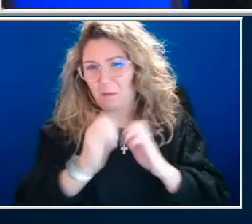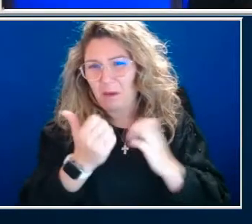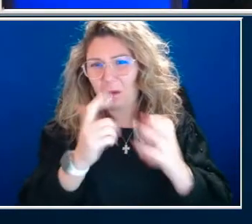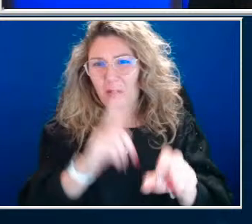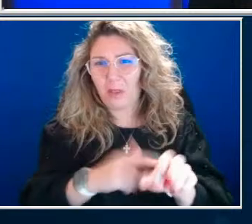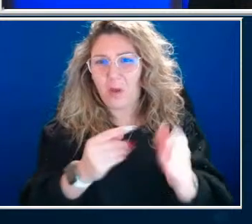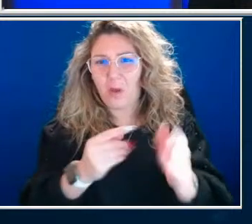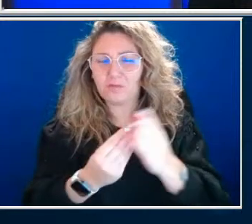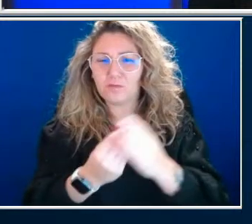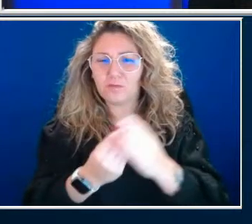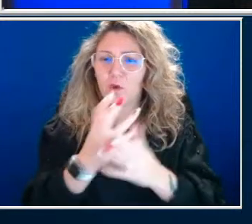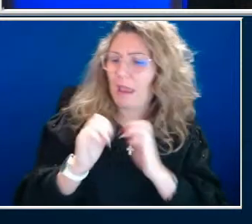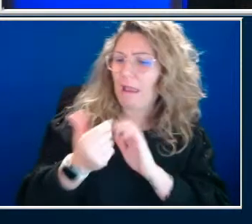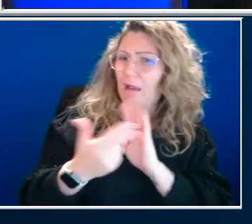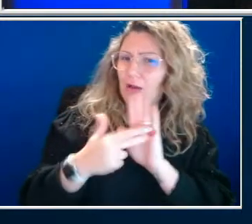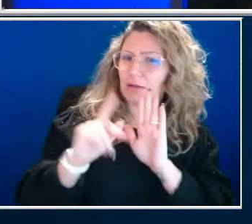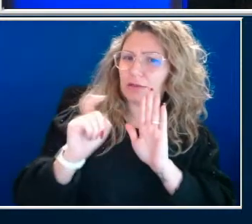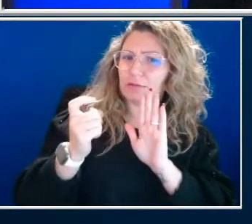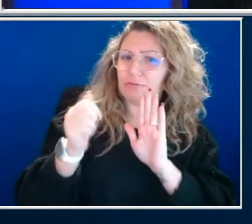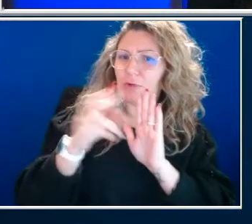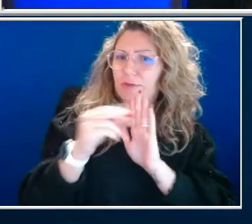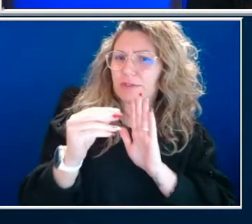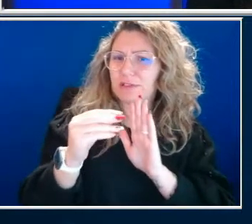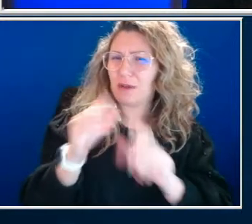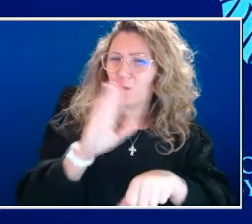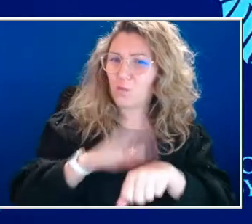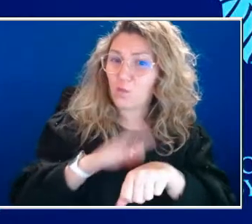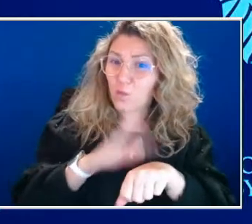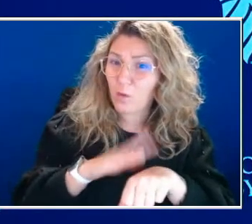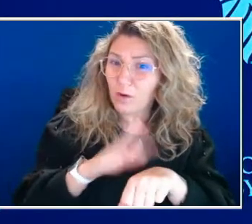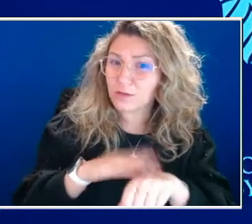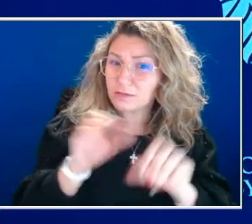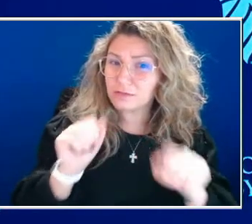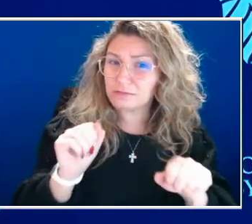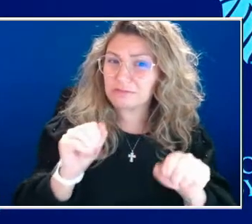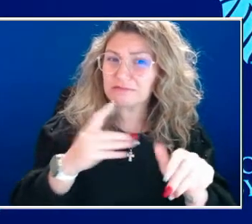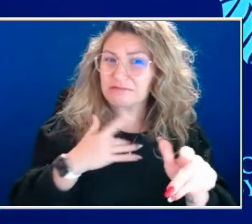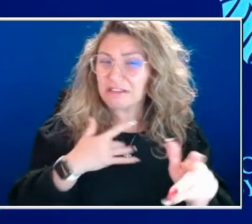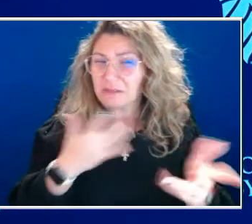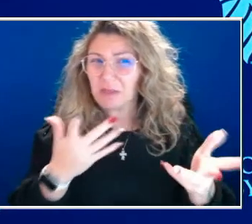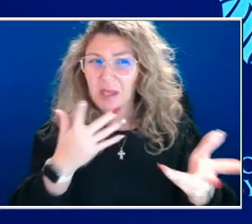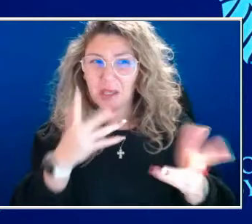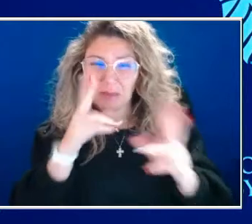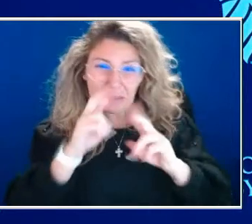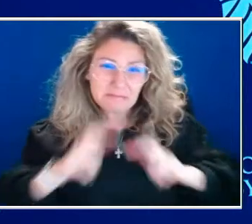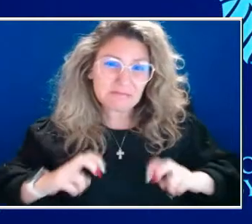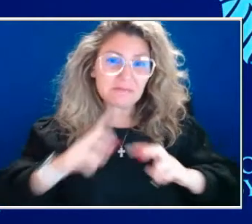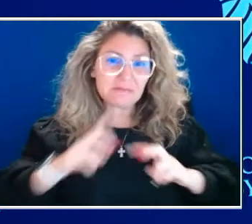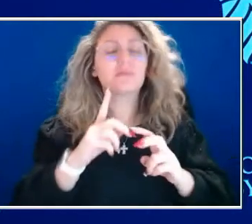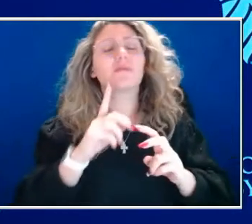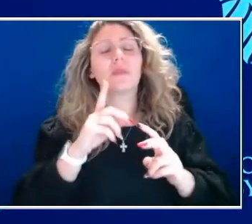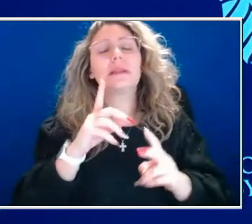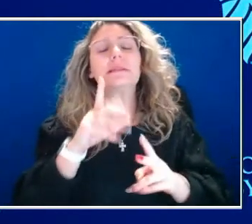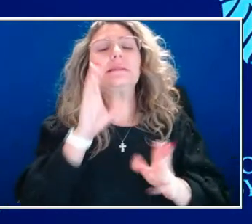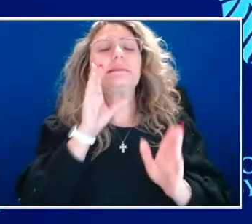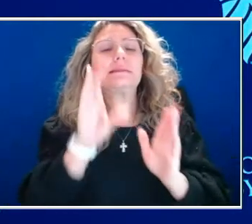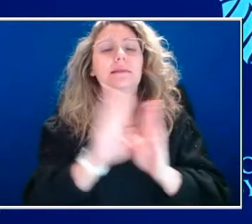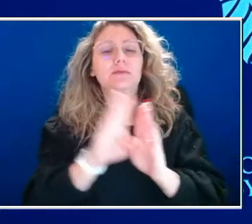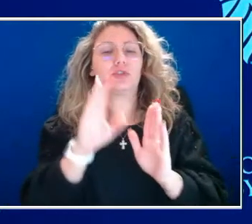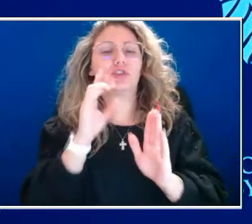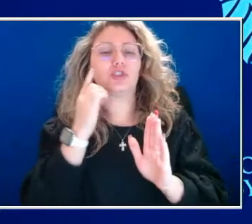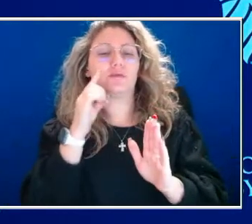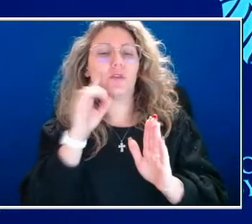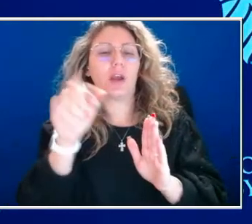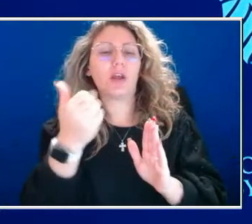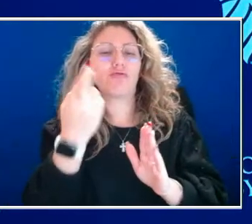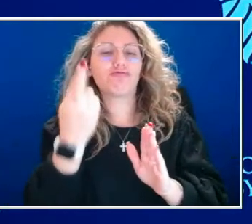and are there warning signs that someone should look for? So aneurysm is most commonly picked up on imaging that's done for other reasons. So if the patient has an